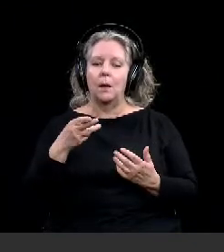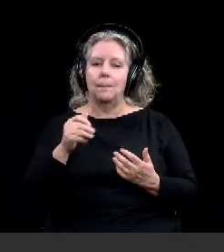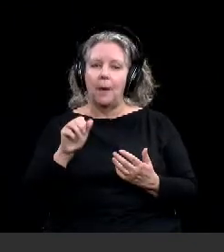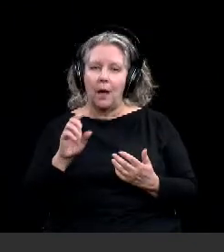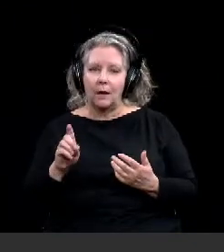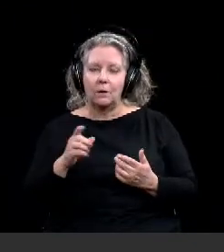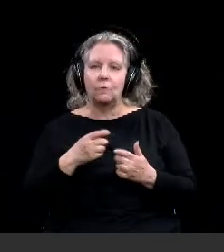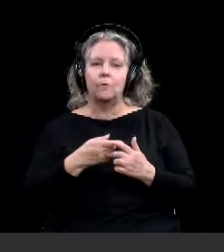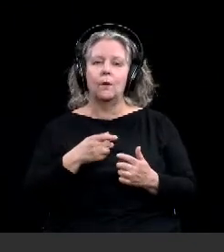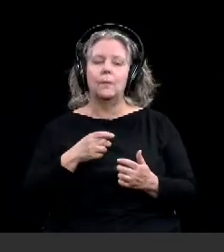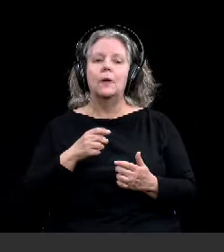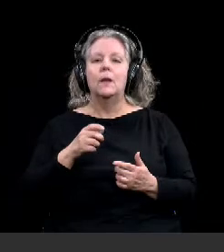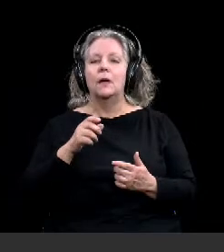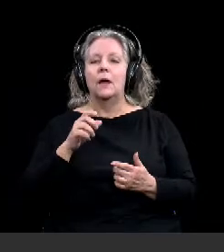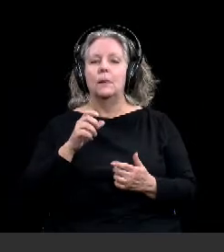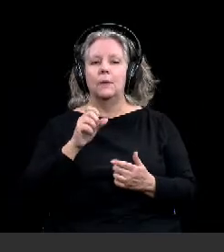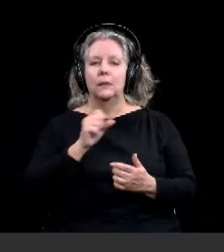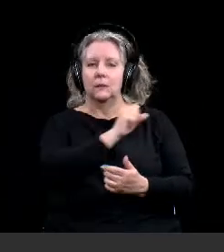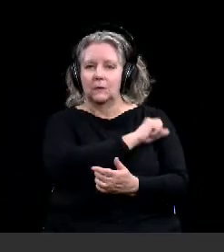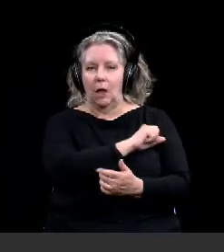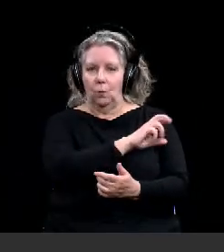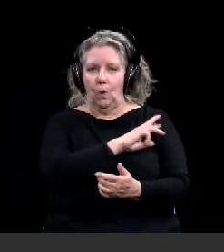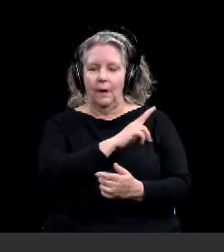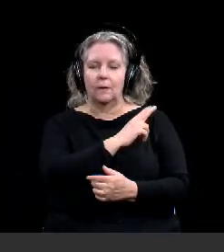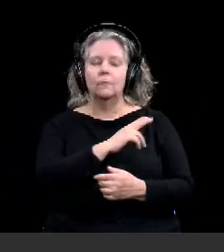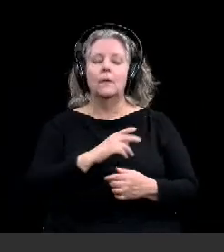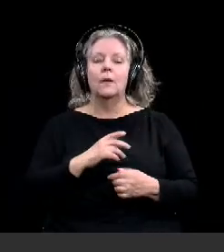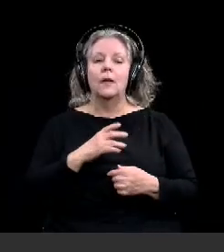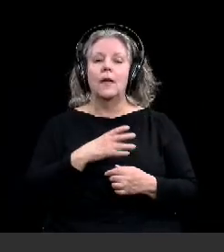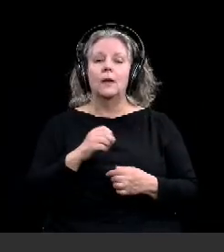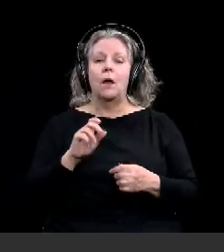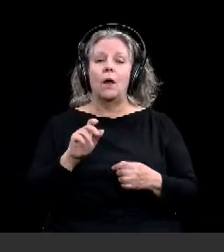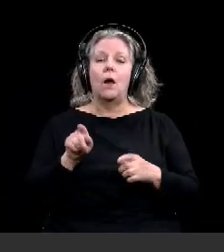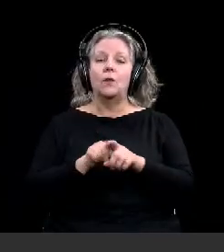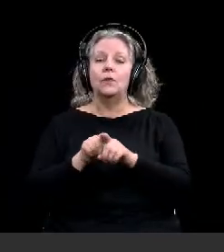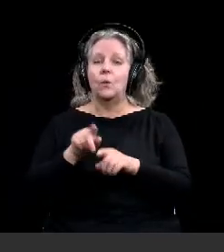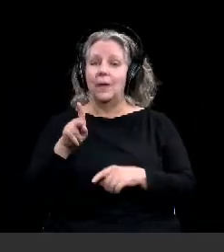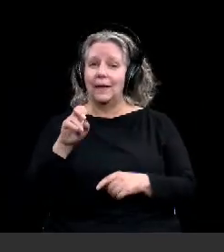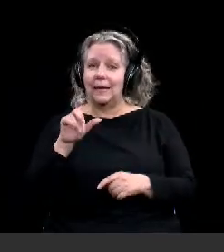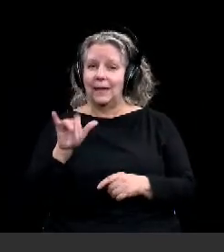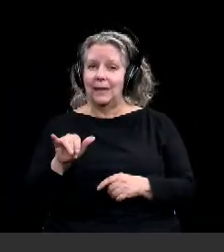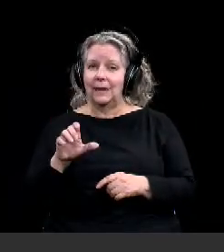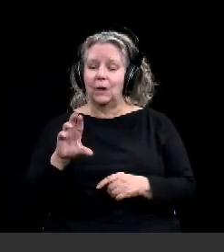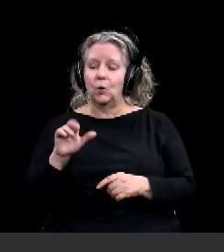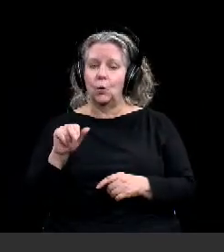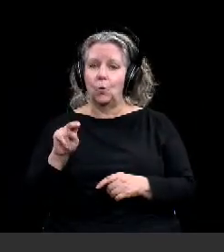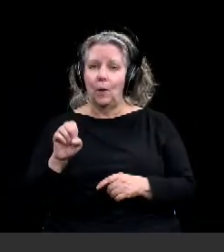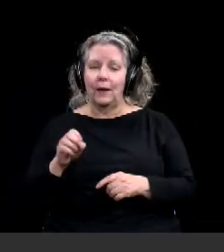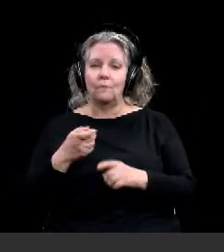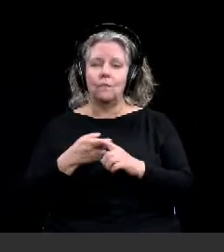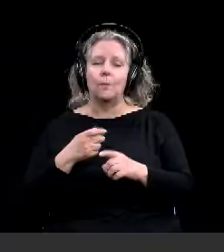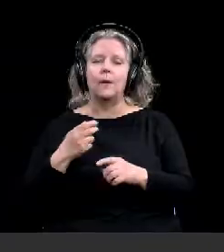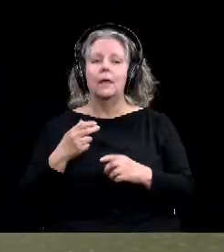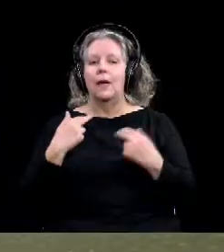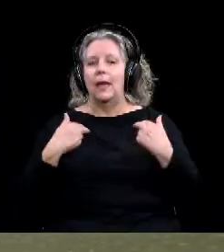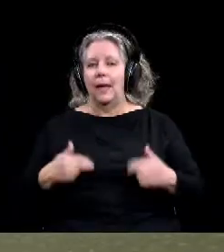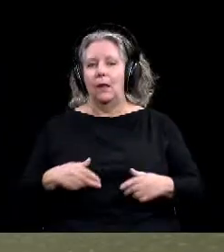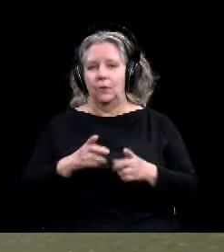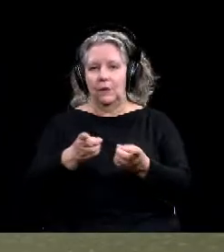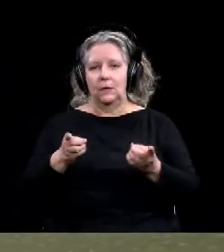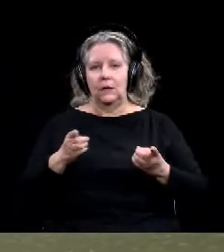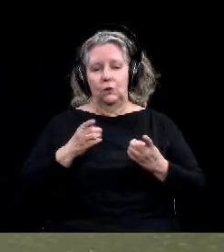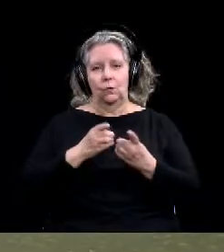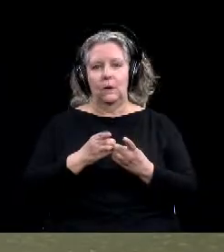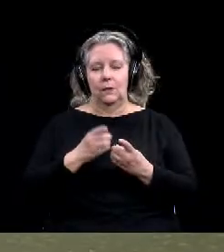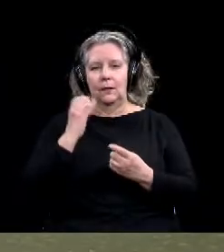Health District to help us if we have any other questions or they want to address any of those too. We'll go through the same routine we've done before.